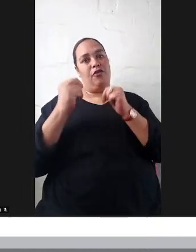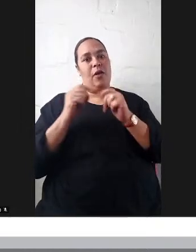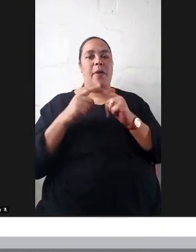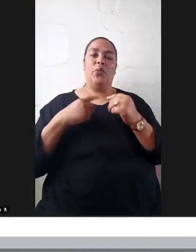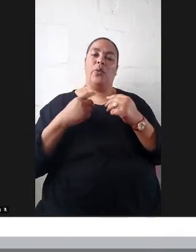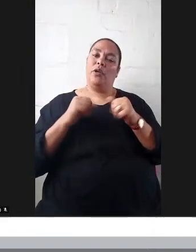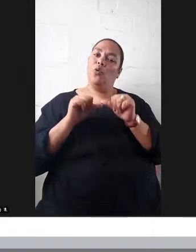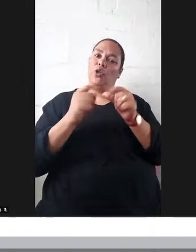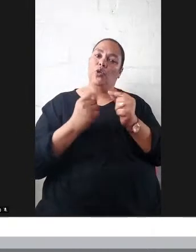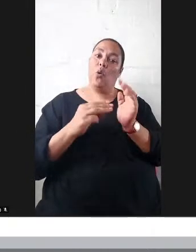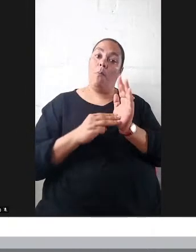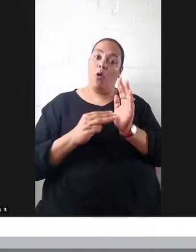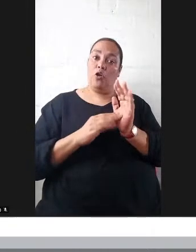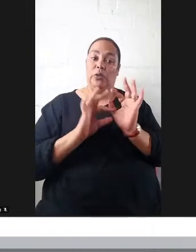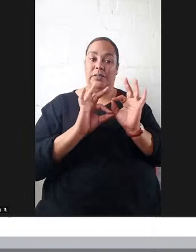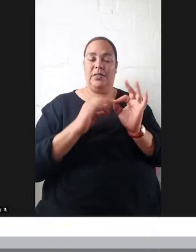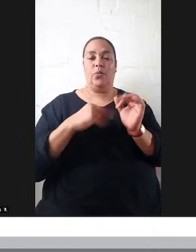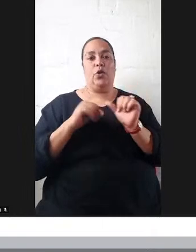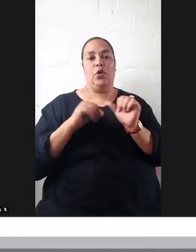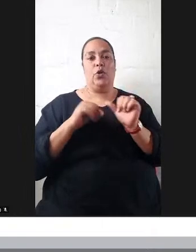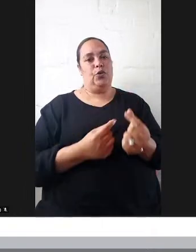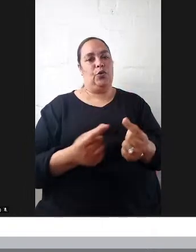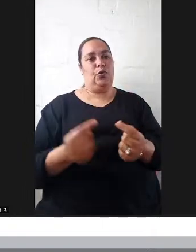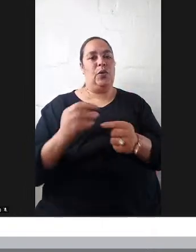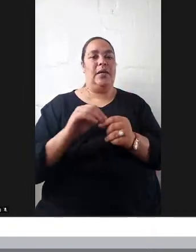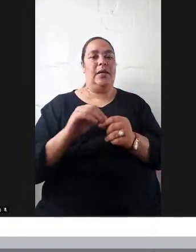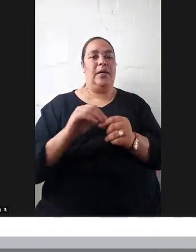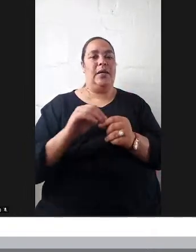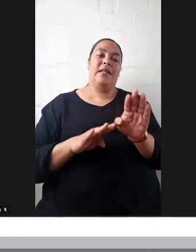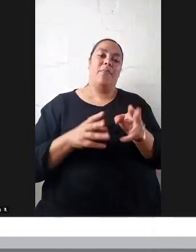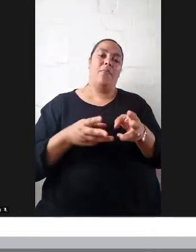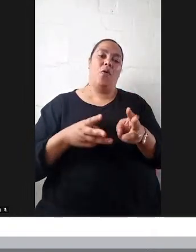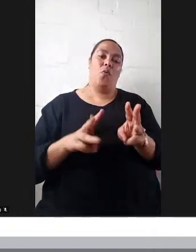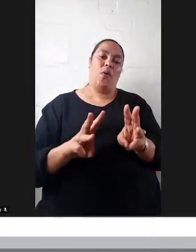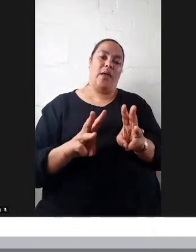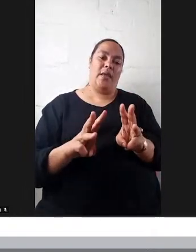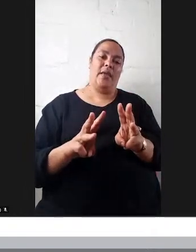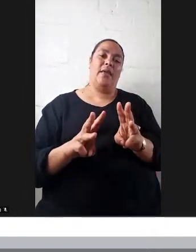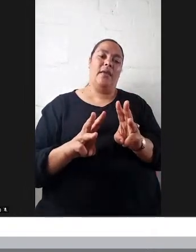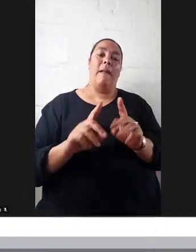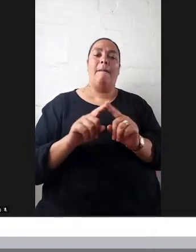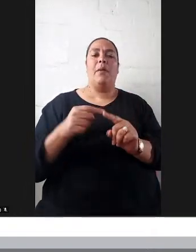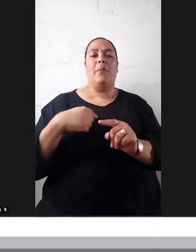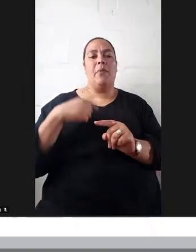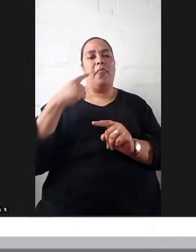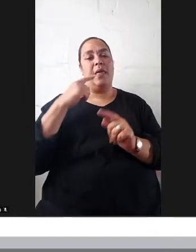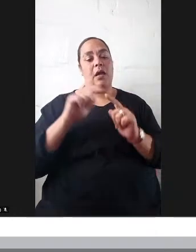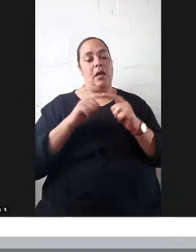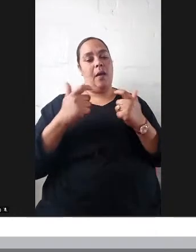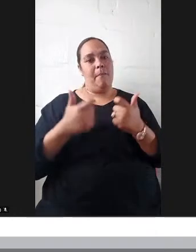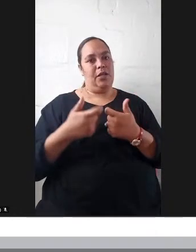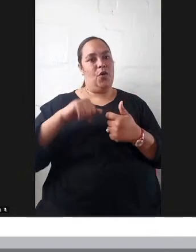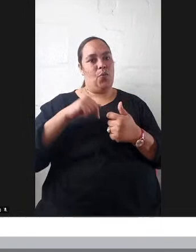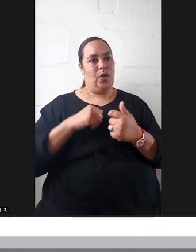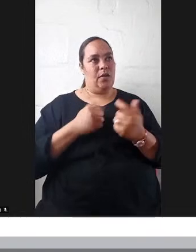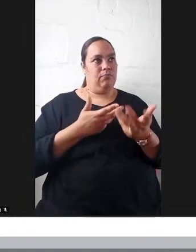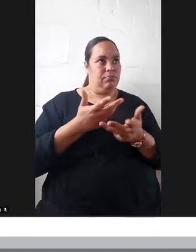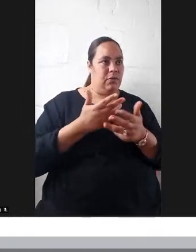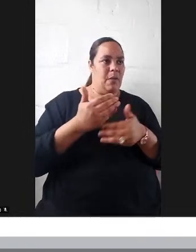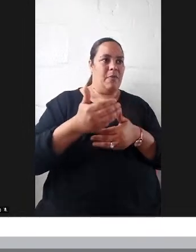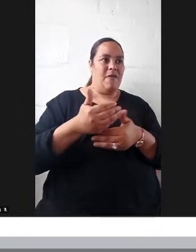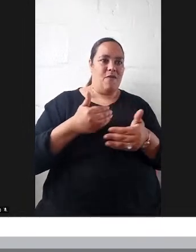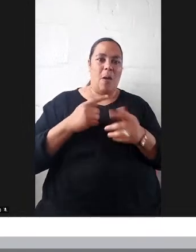of that in a stepwise fashion. I think we briefed the committee on that before. It's obviously a very